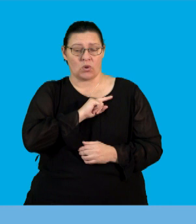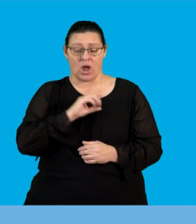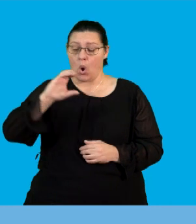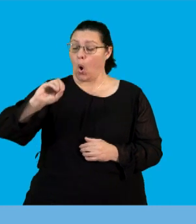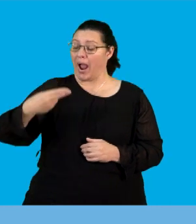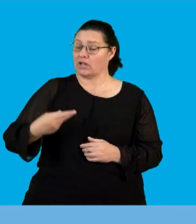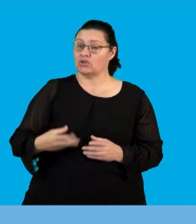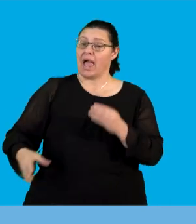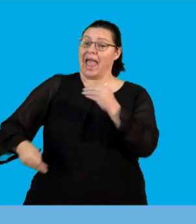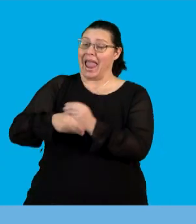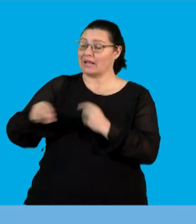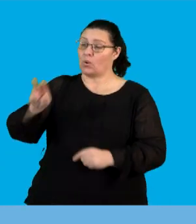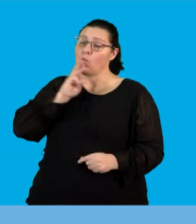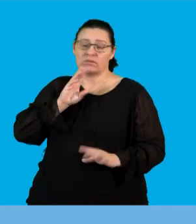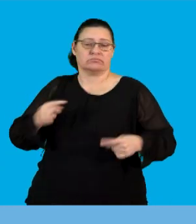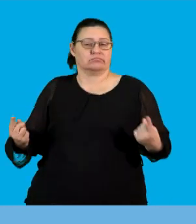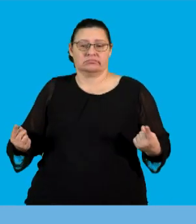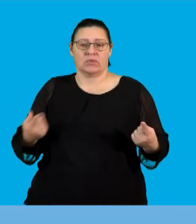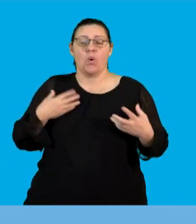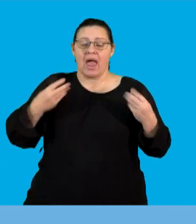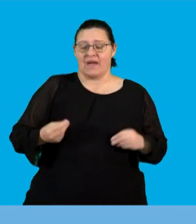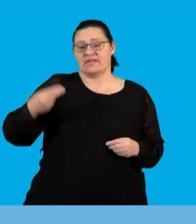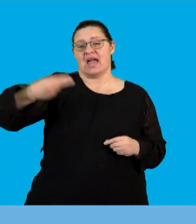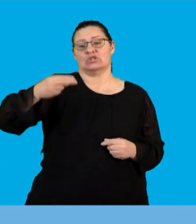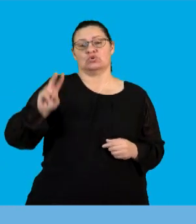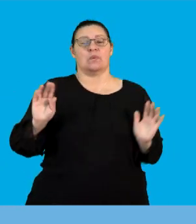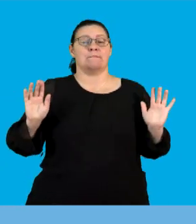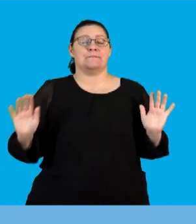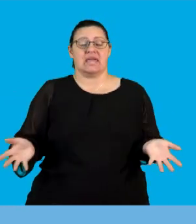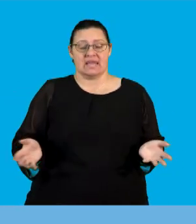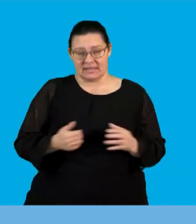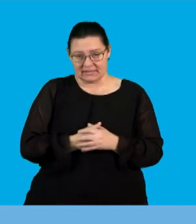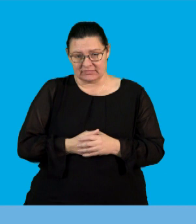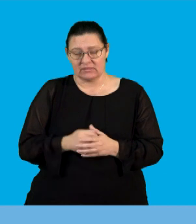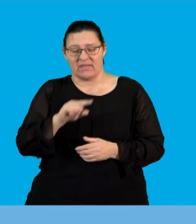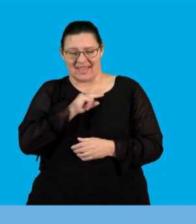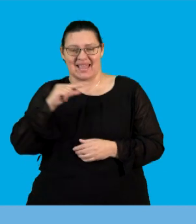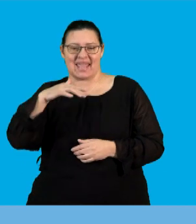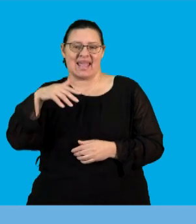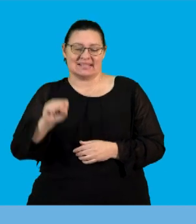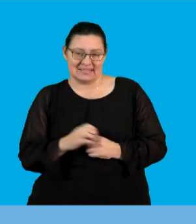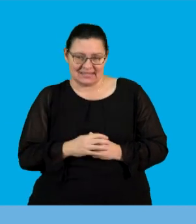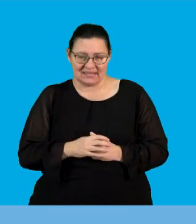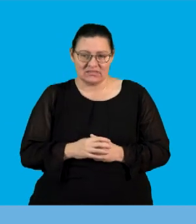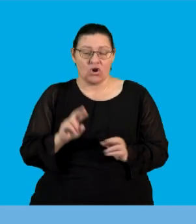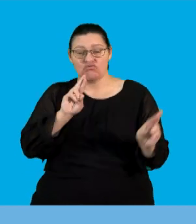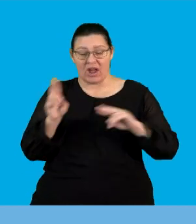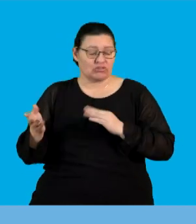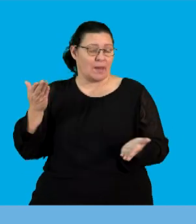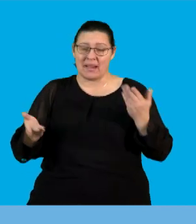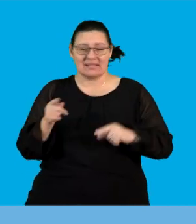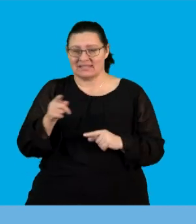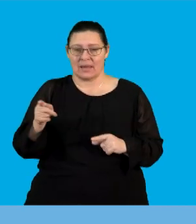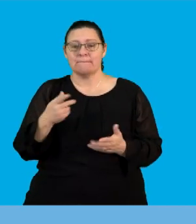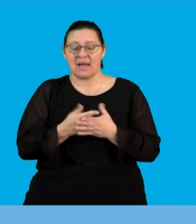OH to chemically bond with to form water, it will just be our hydrogen gas there. And as you can see, our reaction is